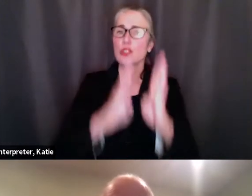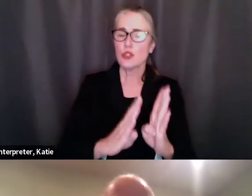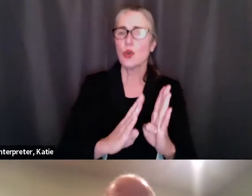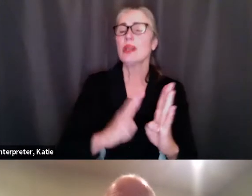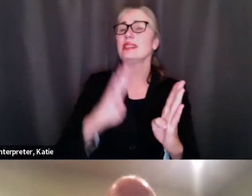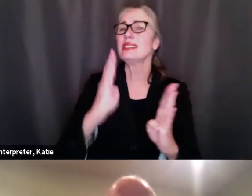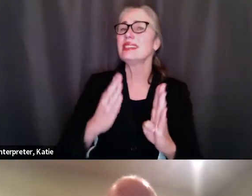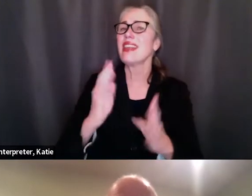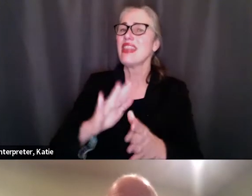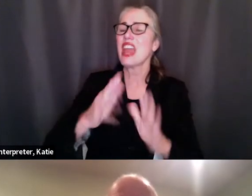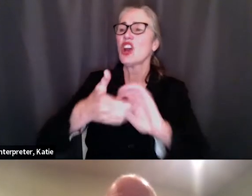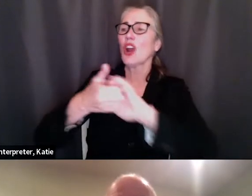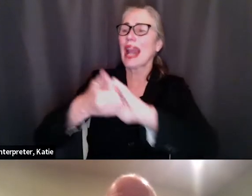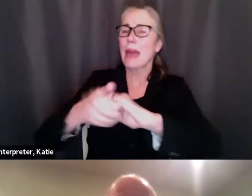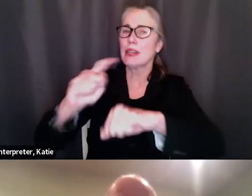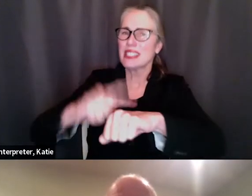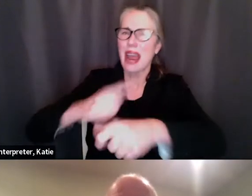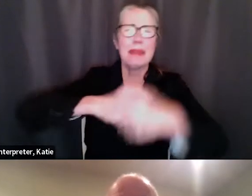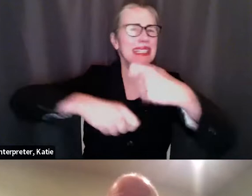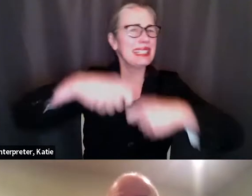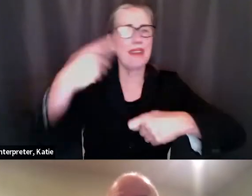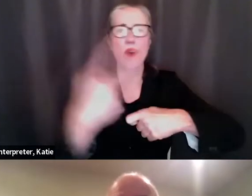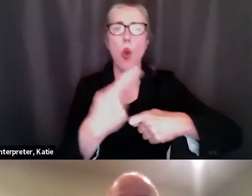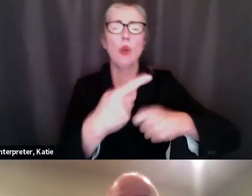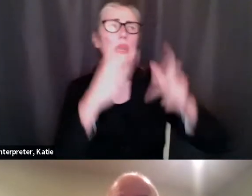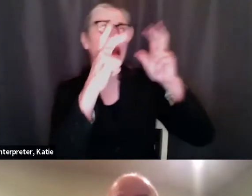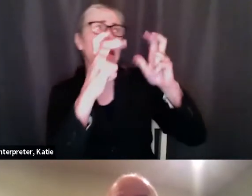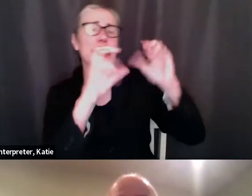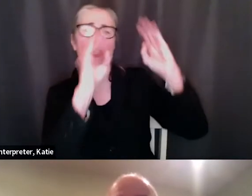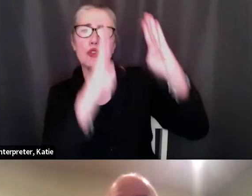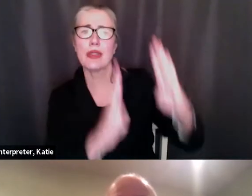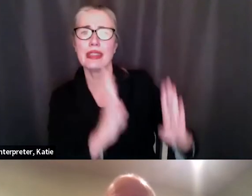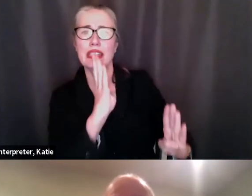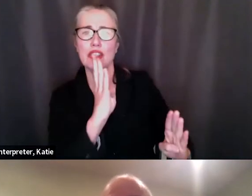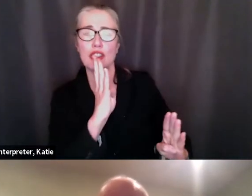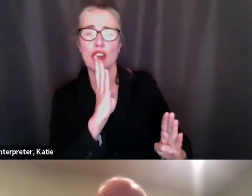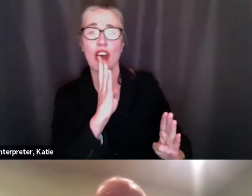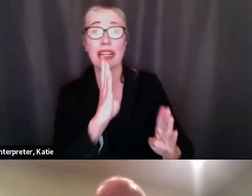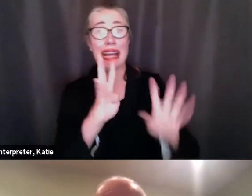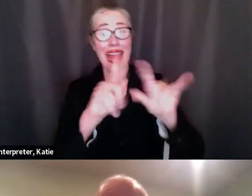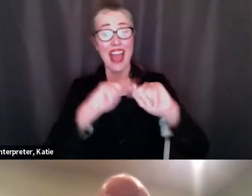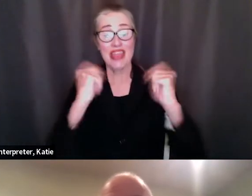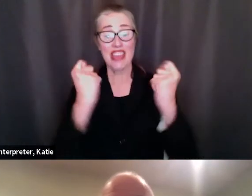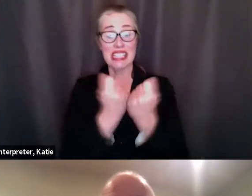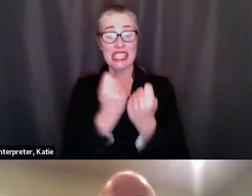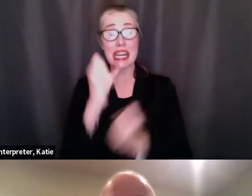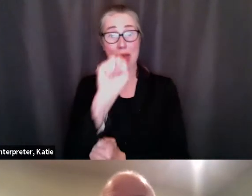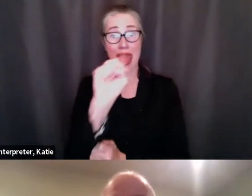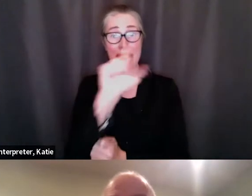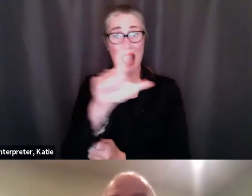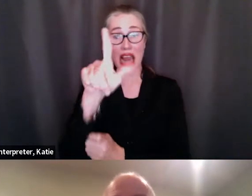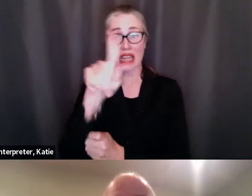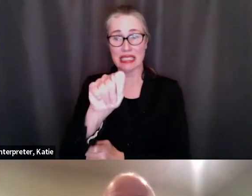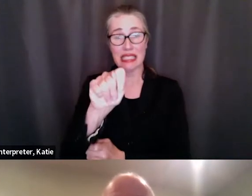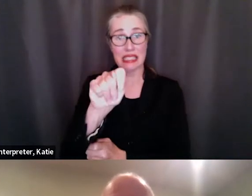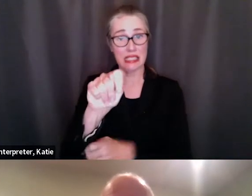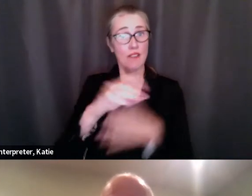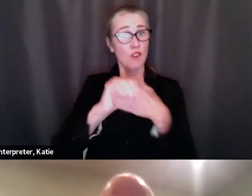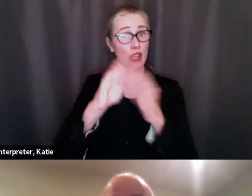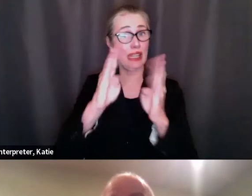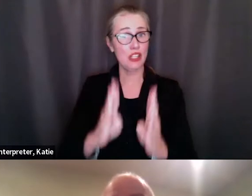time to do this work effectively and systematically school leadership teams slts were developed to work